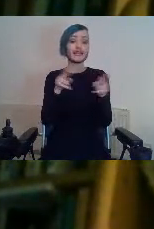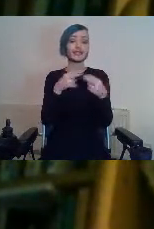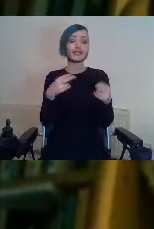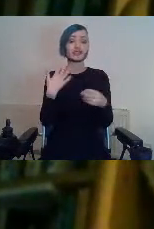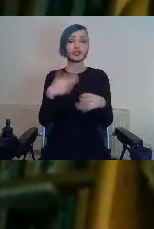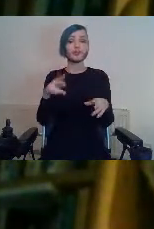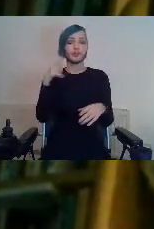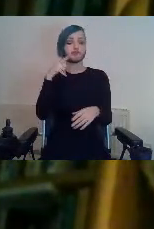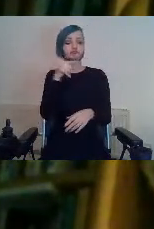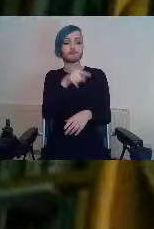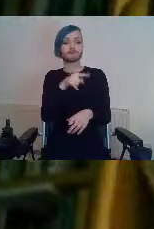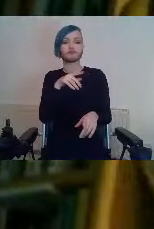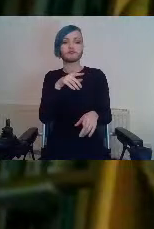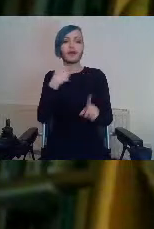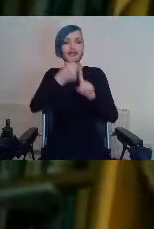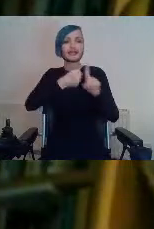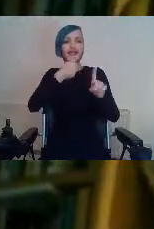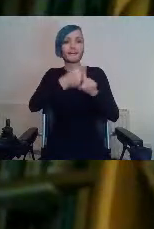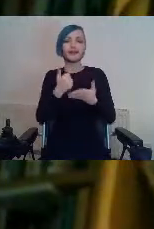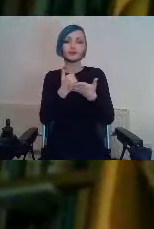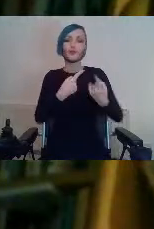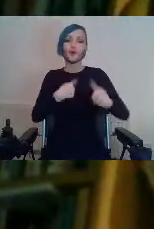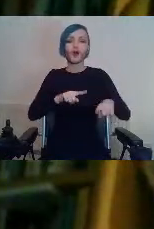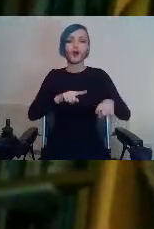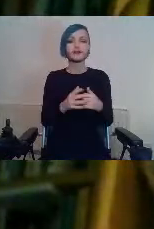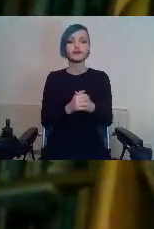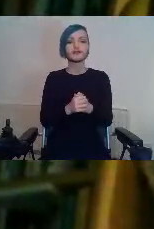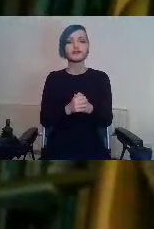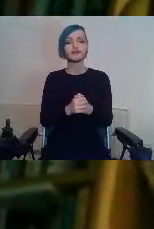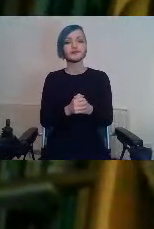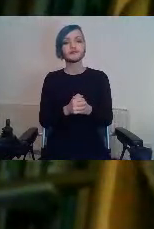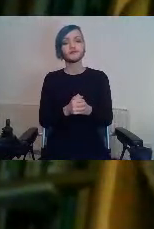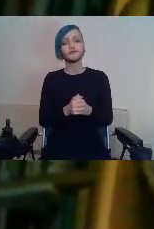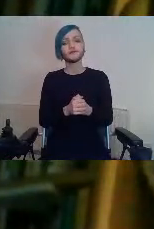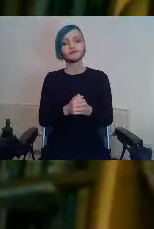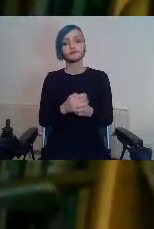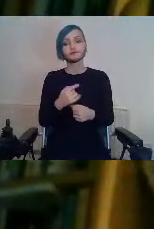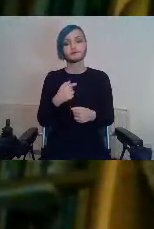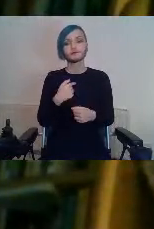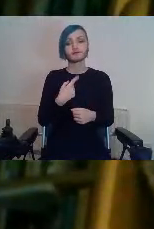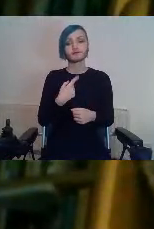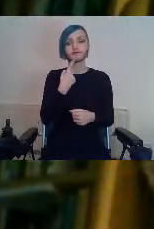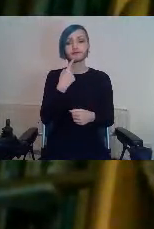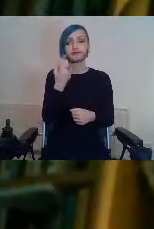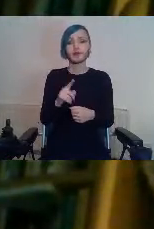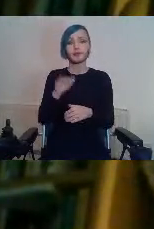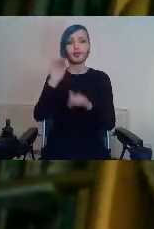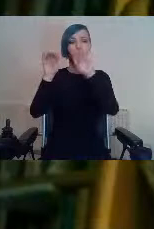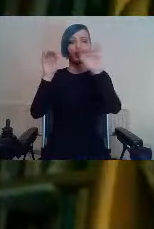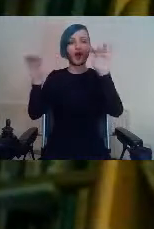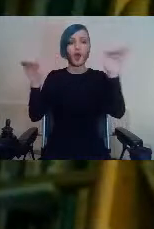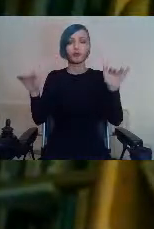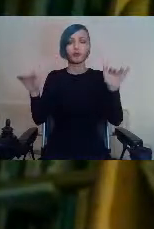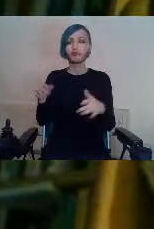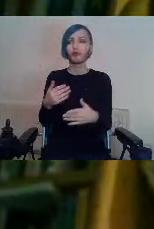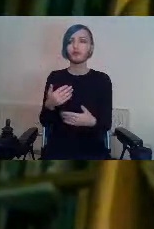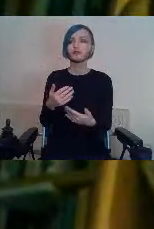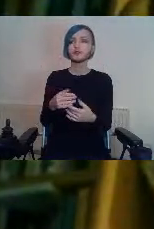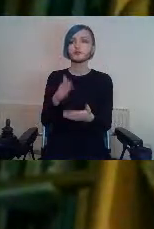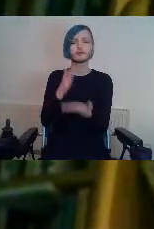and I was telling to the people who from abroad who took part in this how important it was for